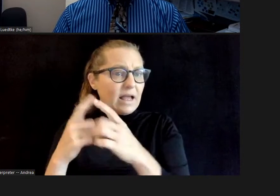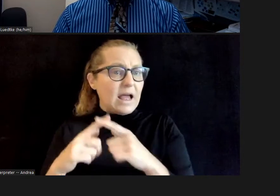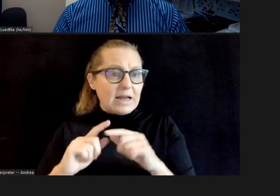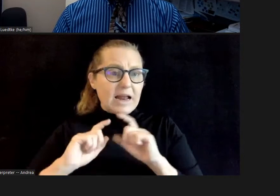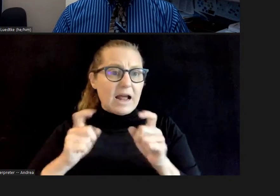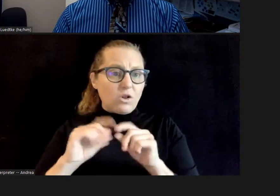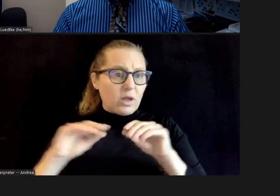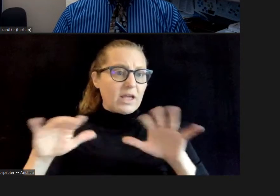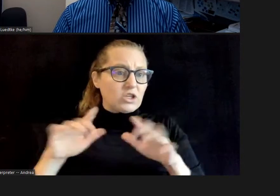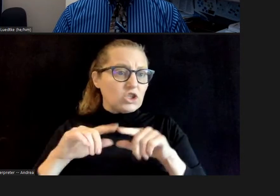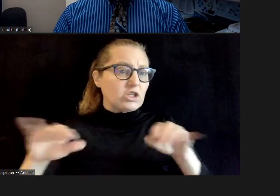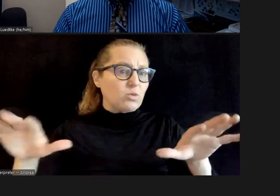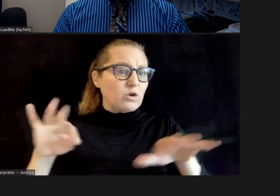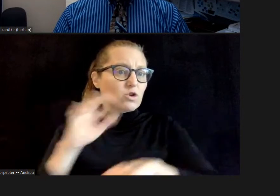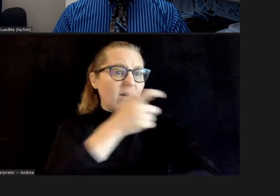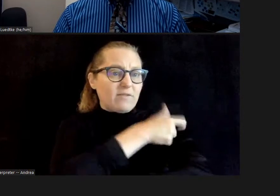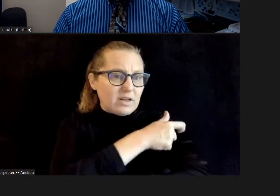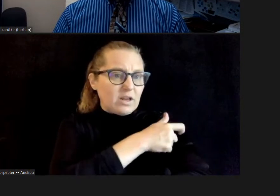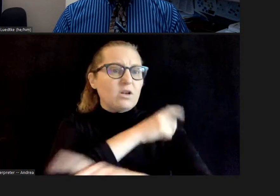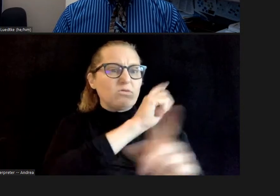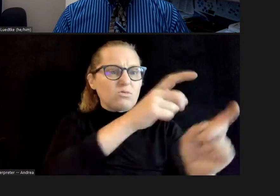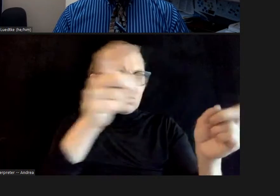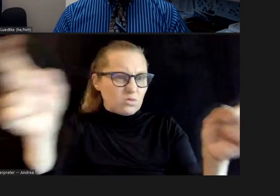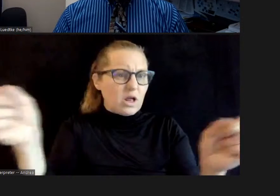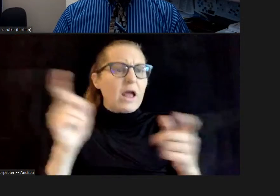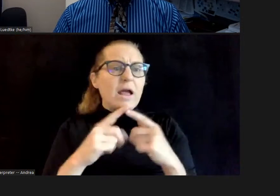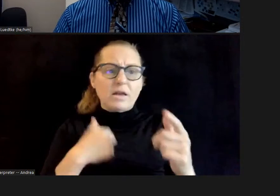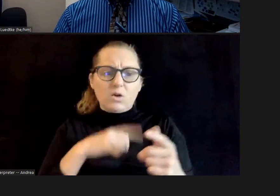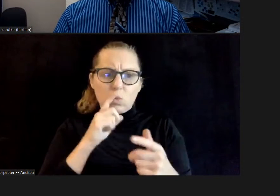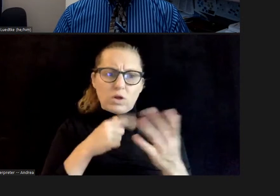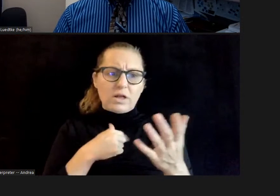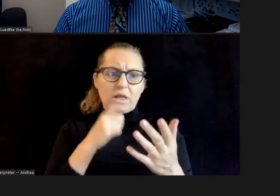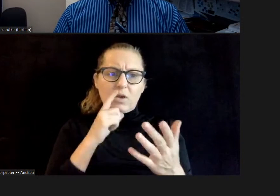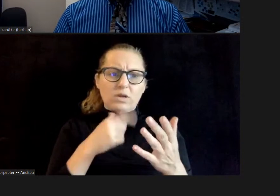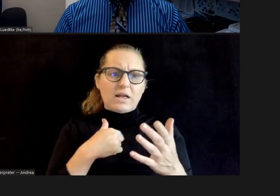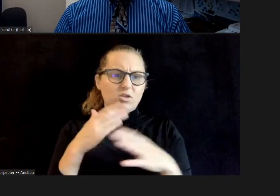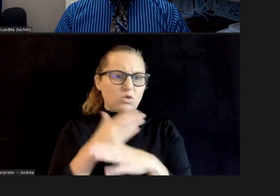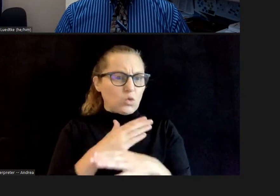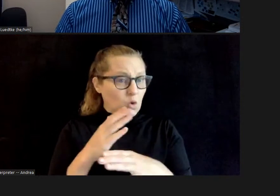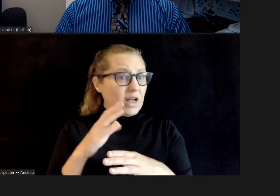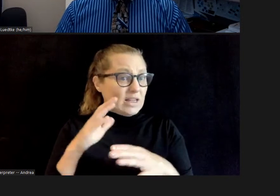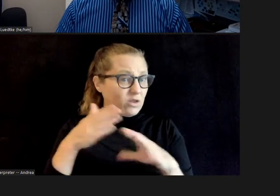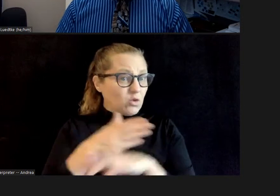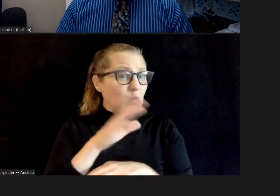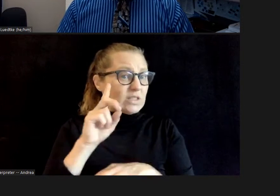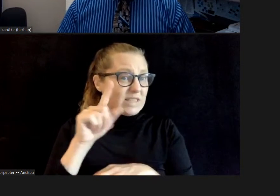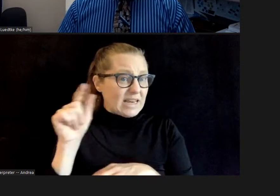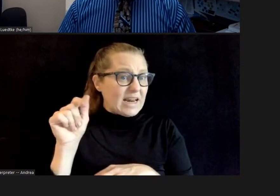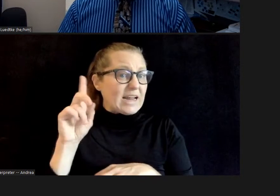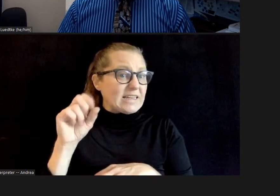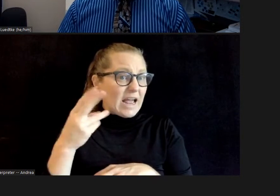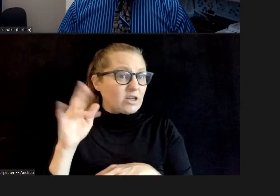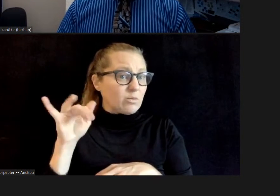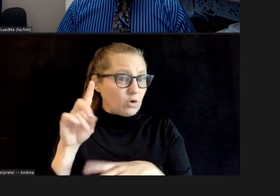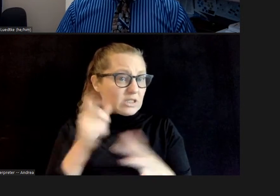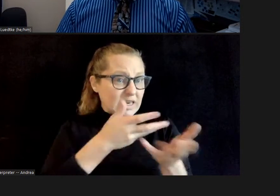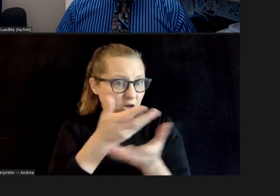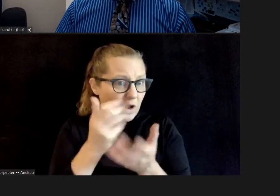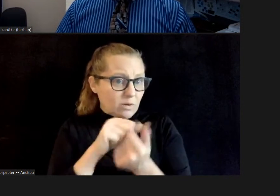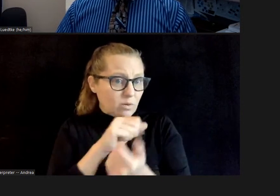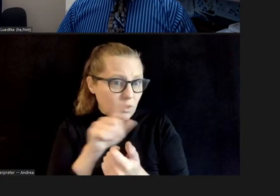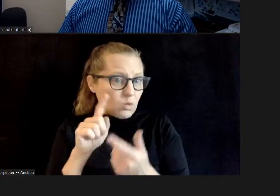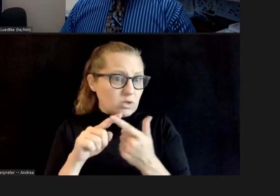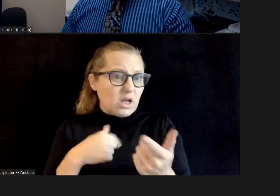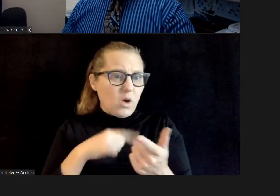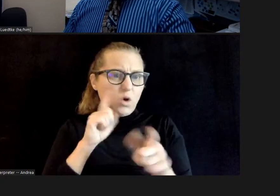and administration of vaccines, which will be accessible through interactive data dashboards that will come online in the next couple of weeks. We